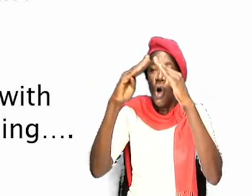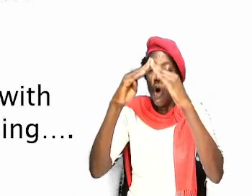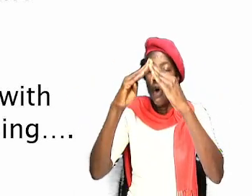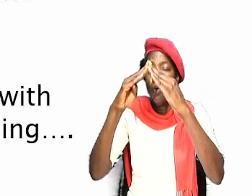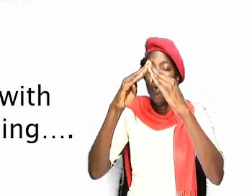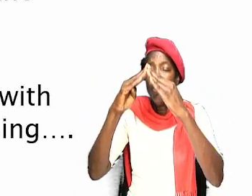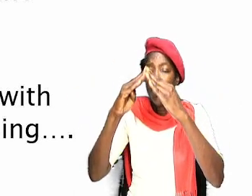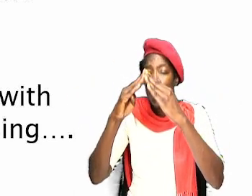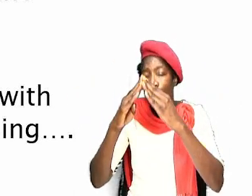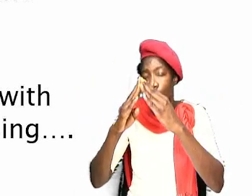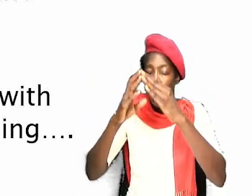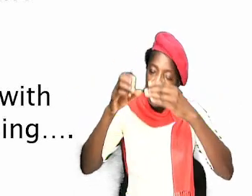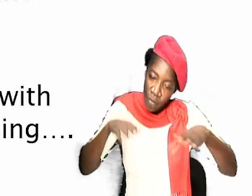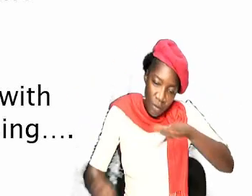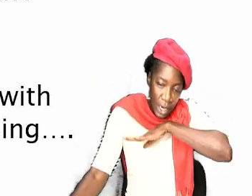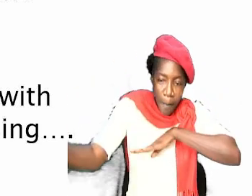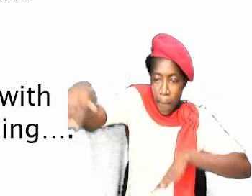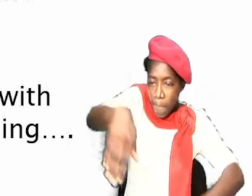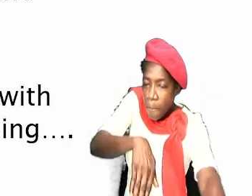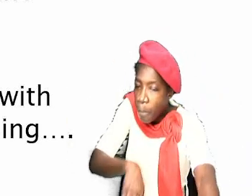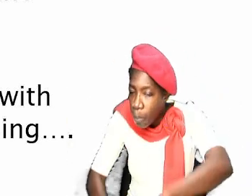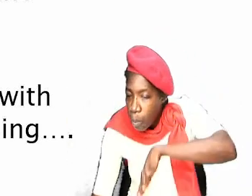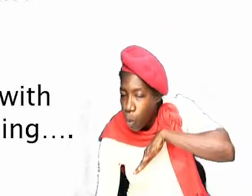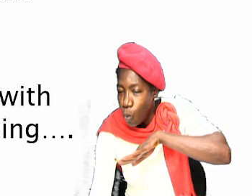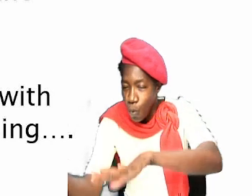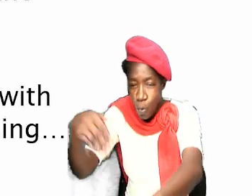pool. That doesn't necessarily mean success.